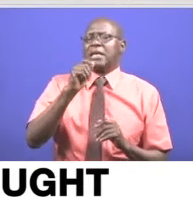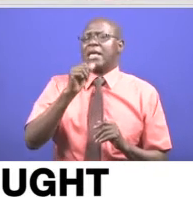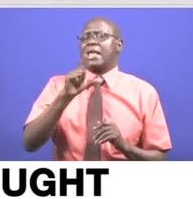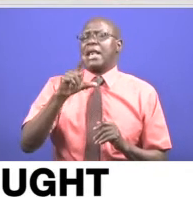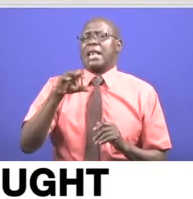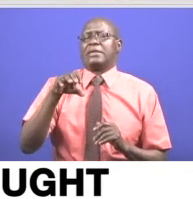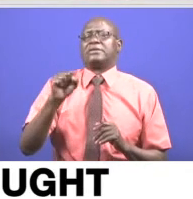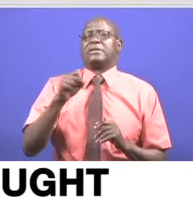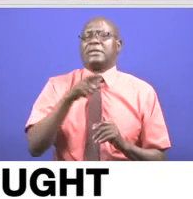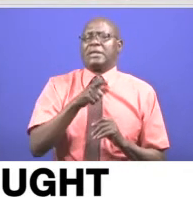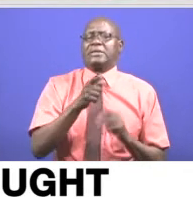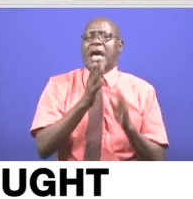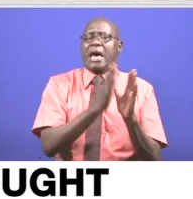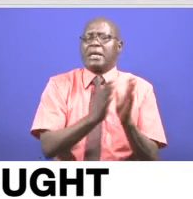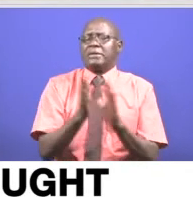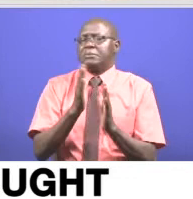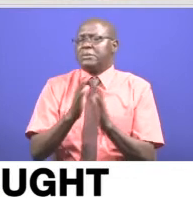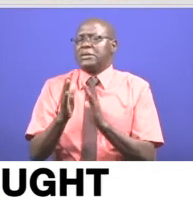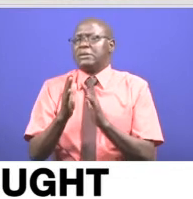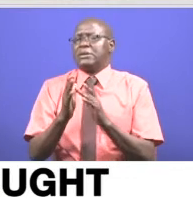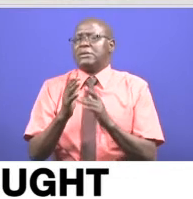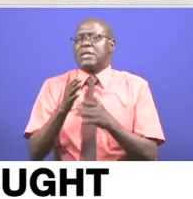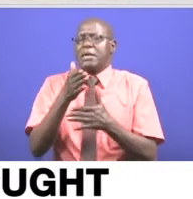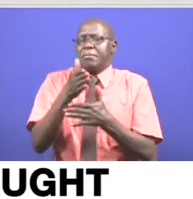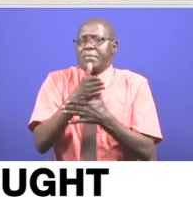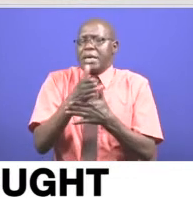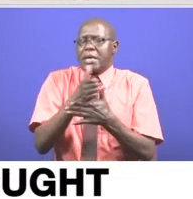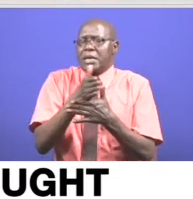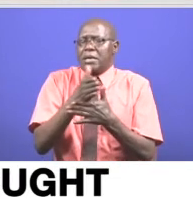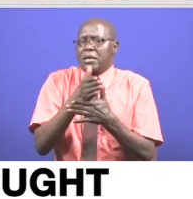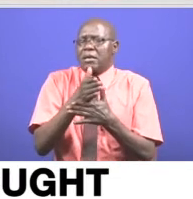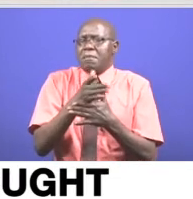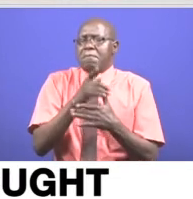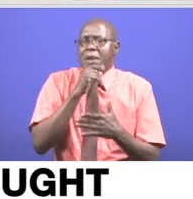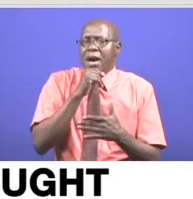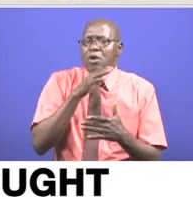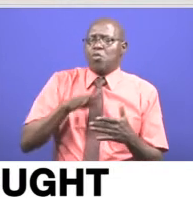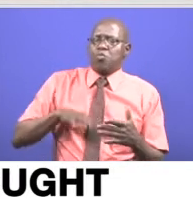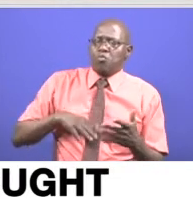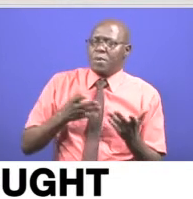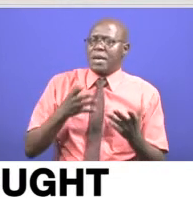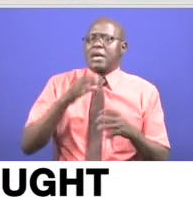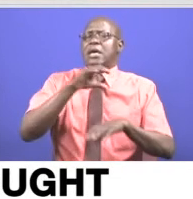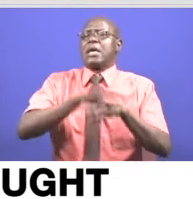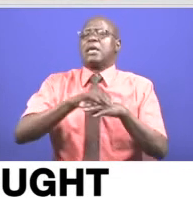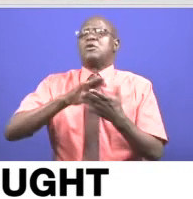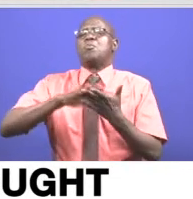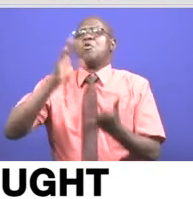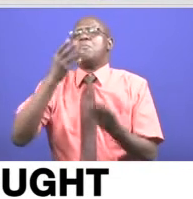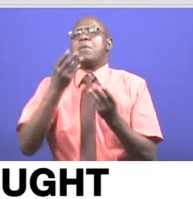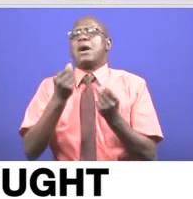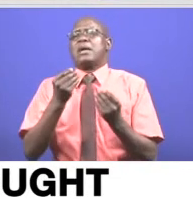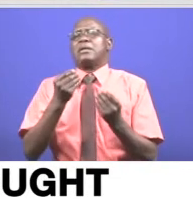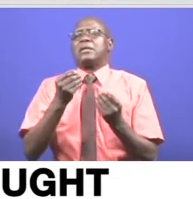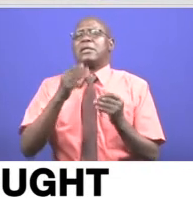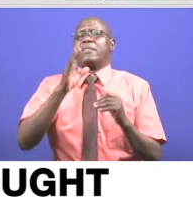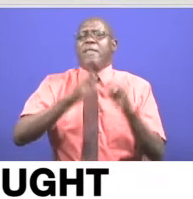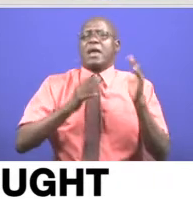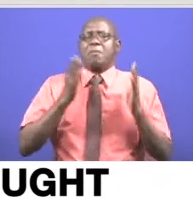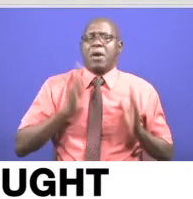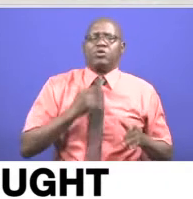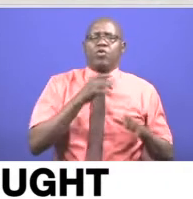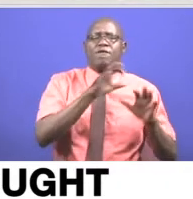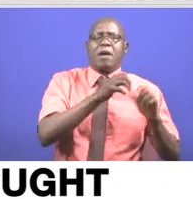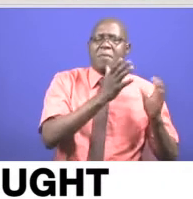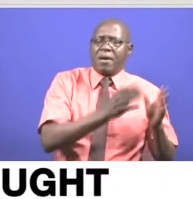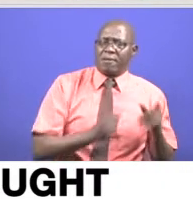is an arrangement where the middleman or the middle lady gets more money than the person who is doing the producing.